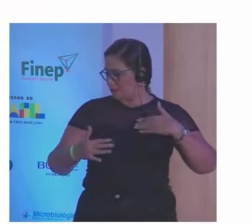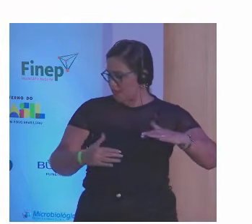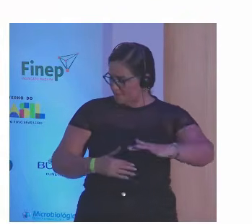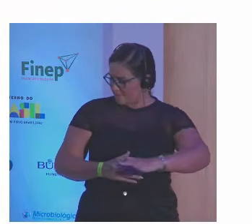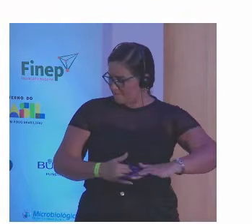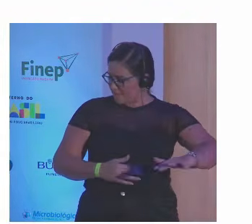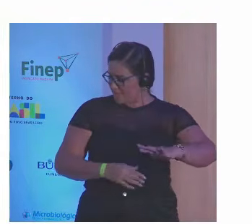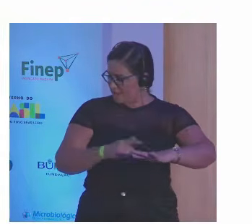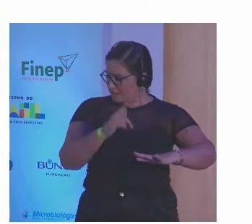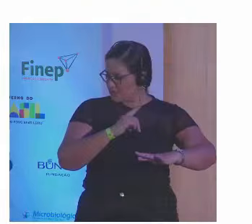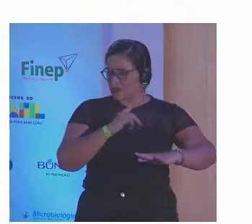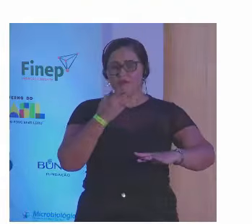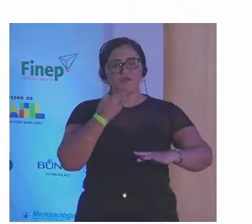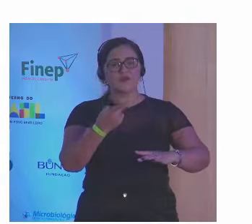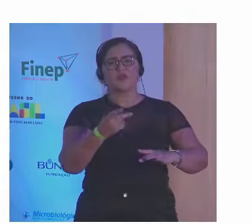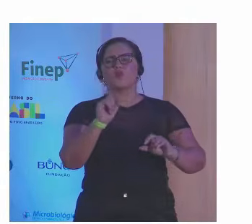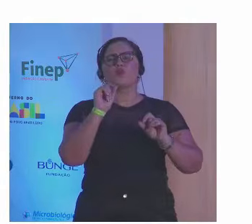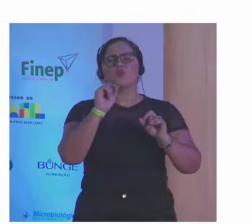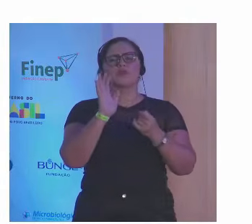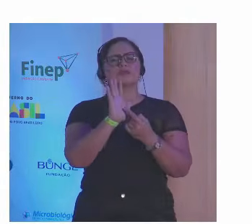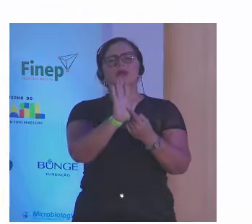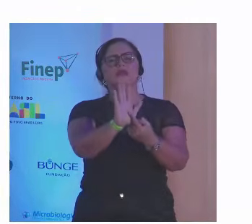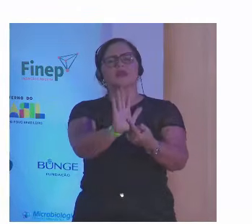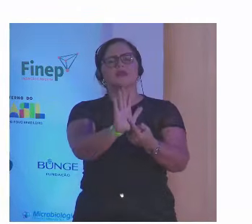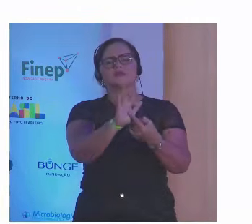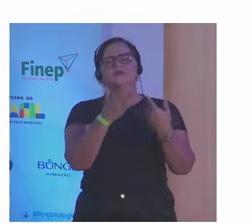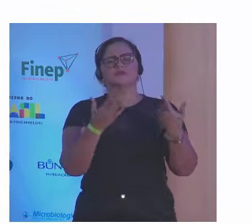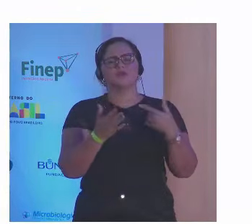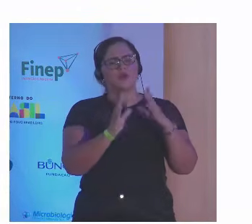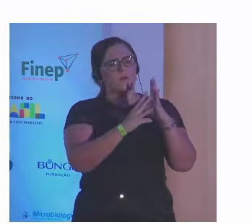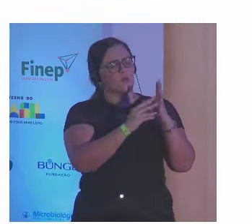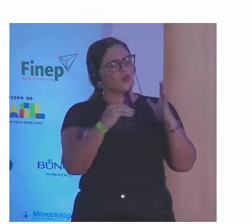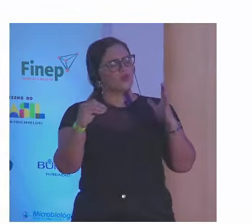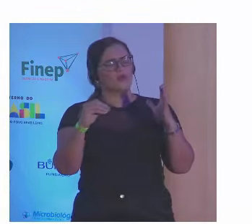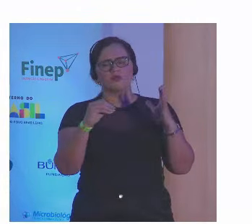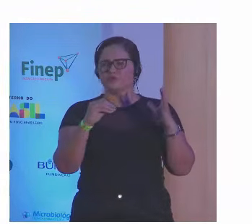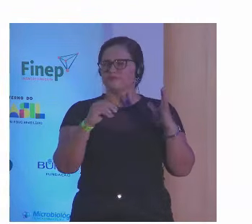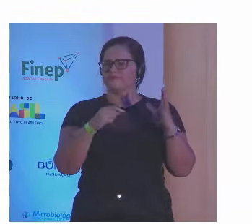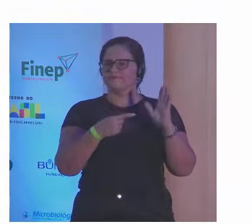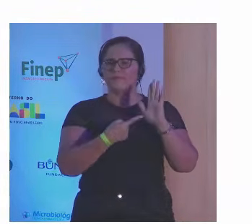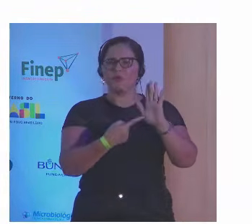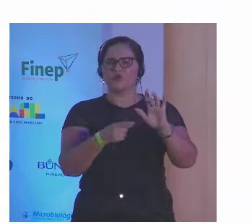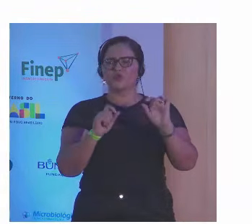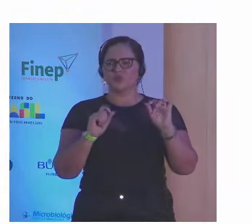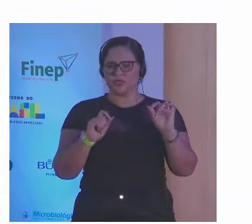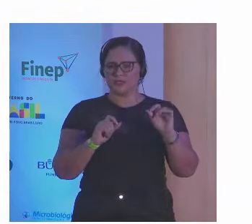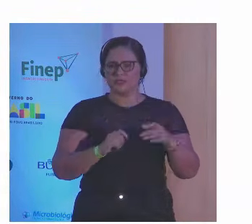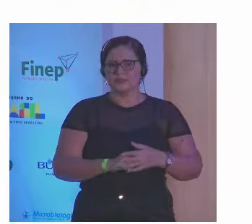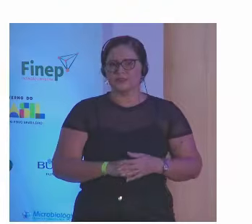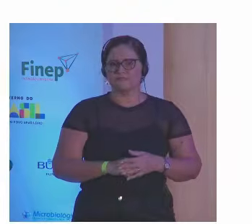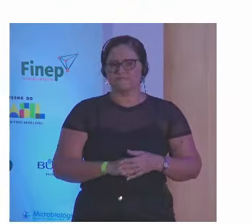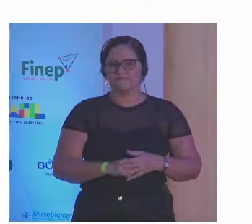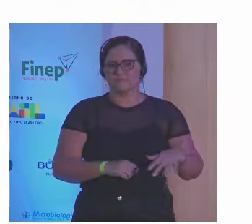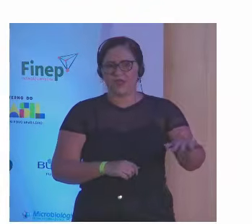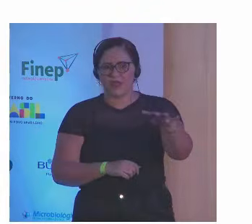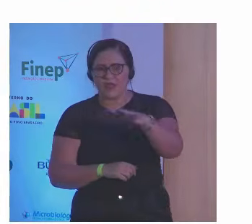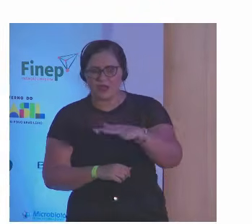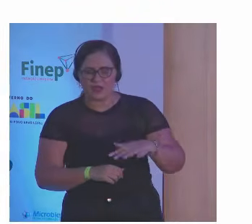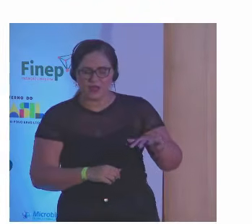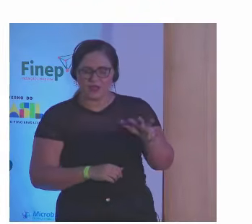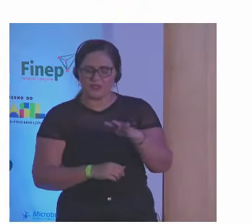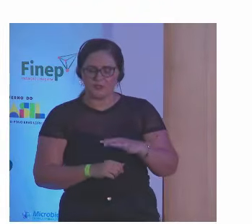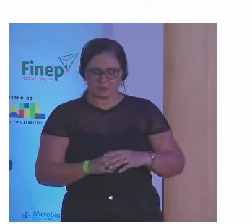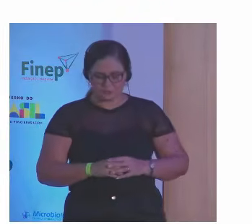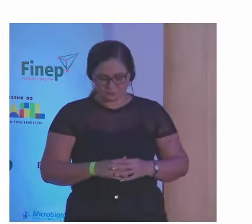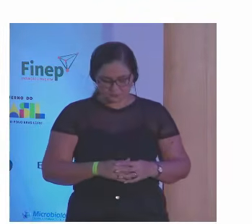the satellite and the modeling guys have guessed for. In the Azores area, you have these currents going